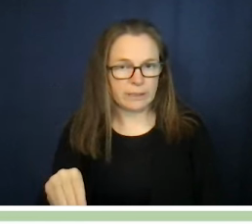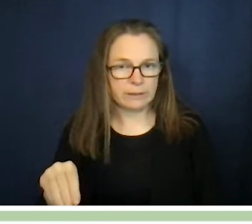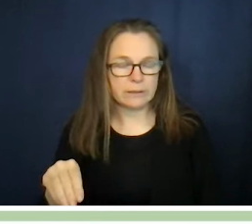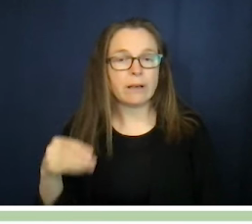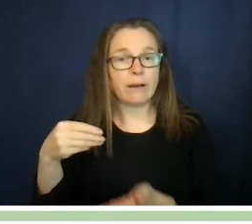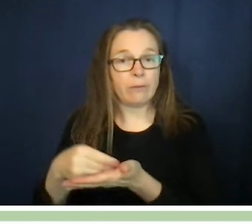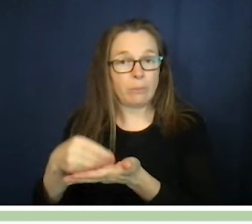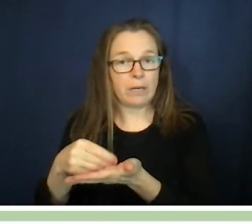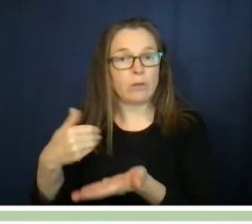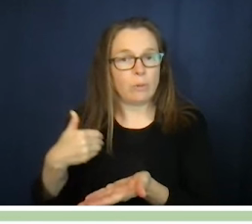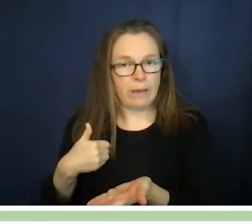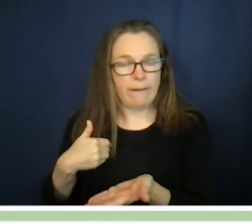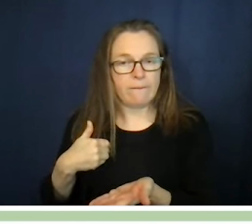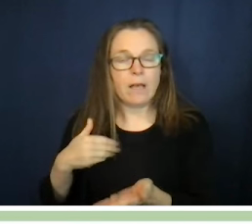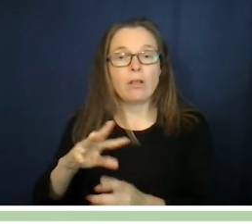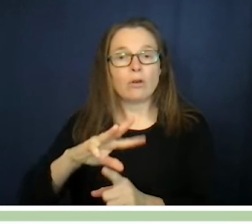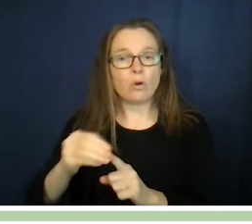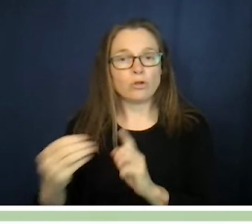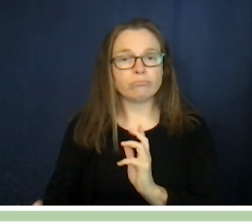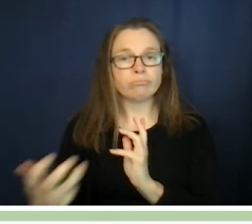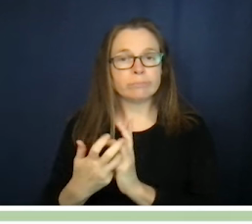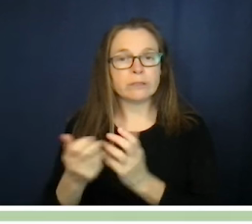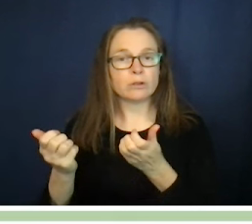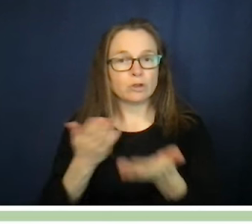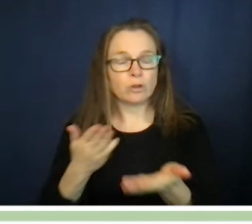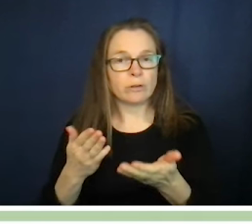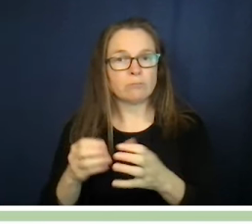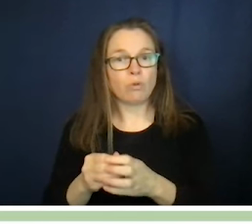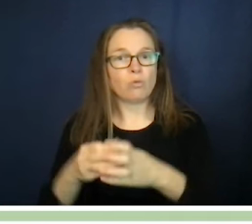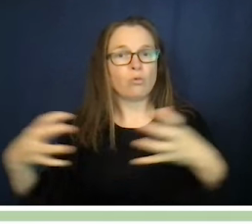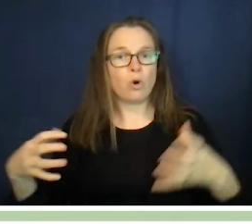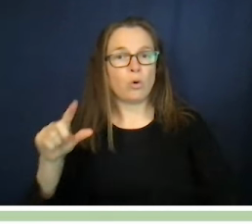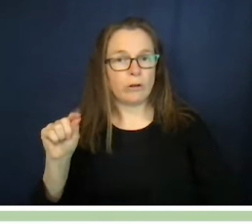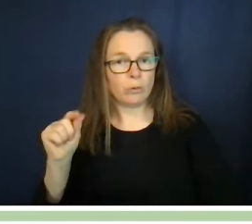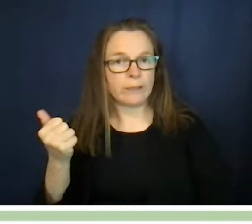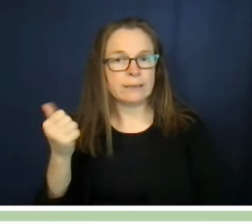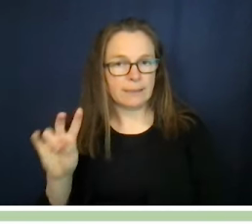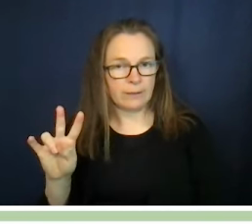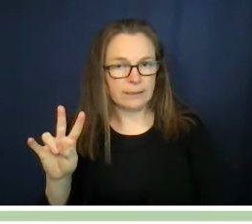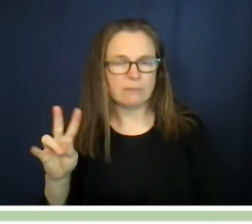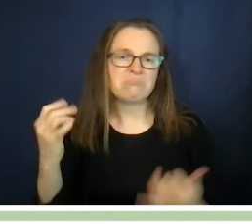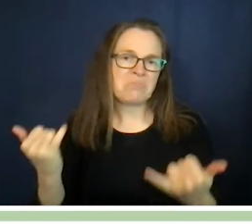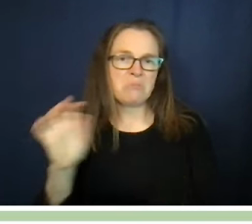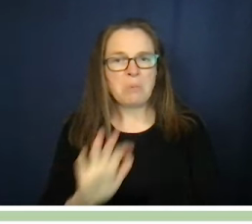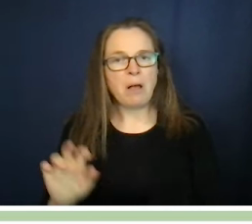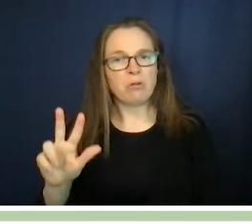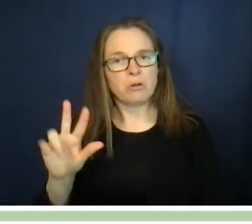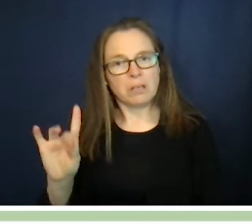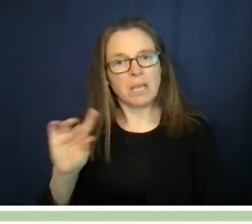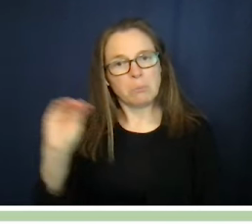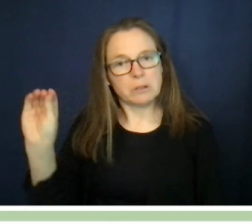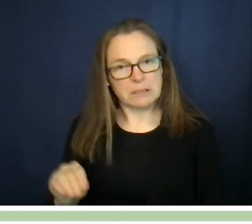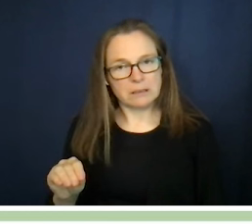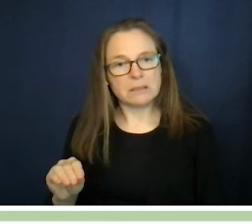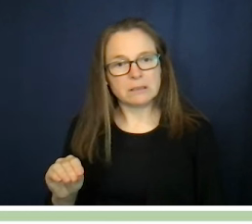budget. Our culturally specific services expanded in 2017 to be about 38% of our